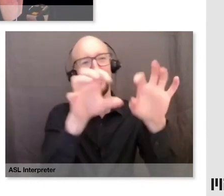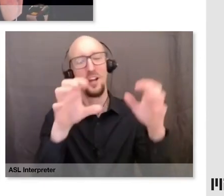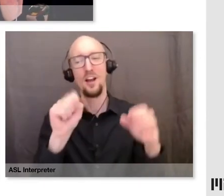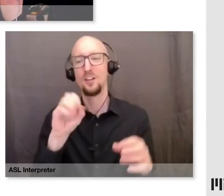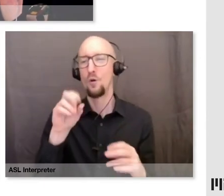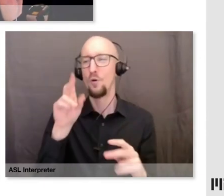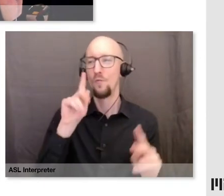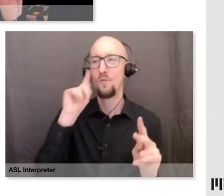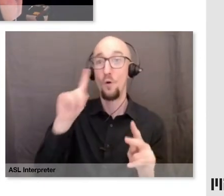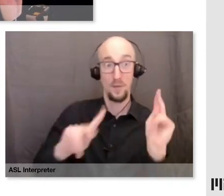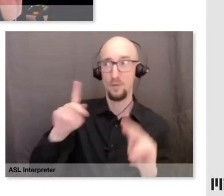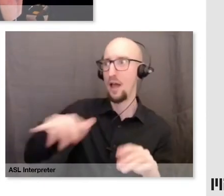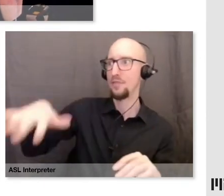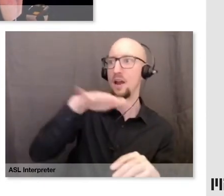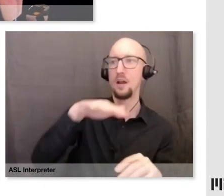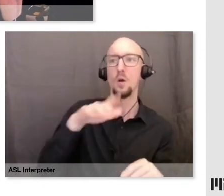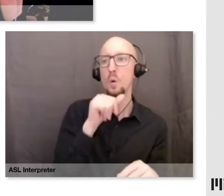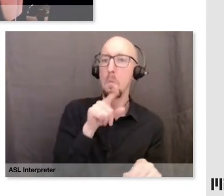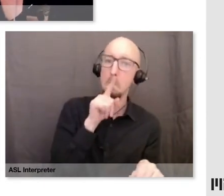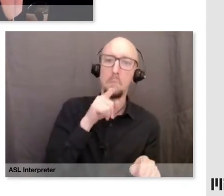non-educated, scientific,